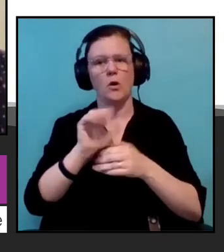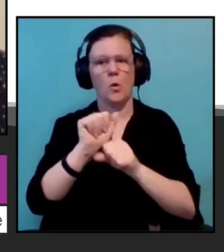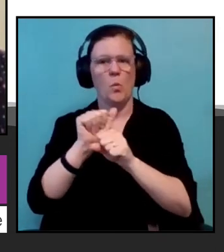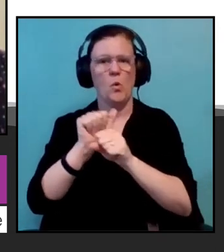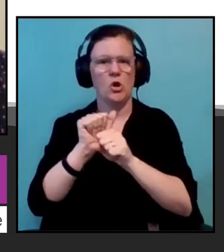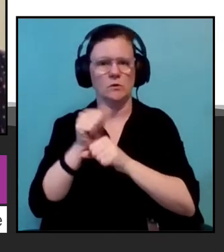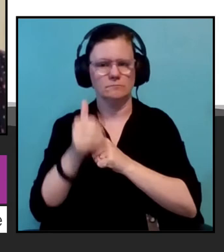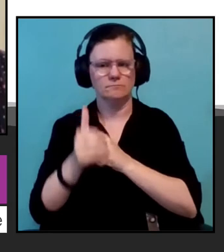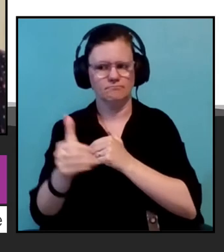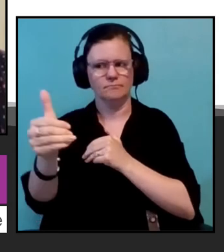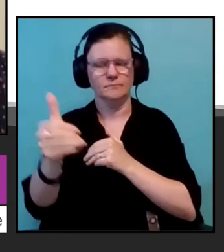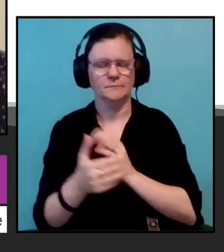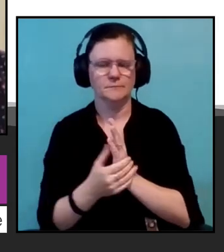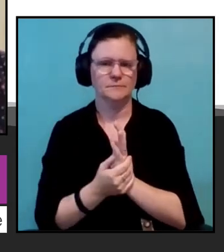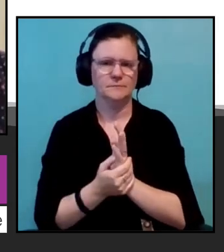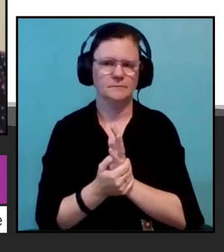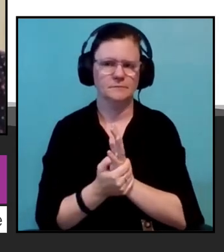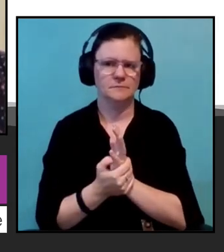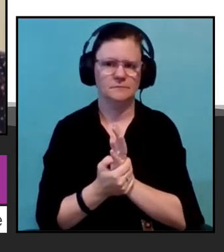move on.